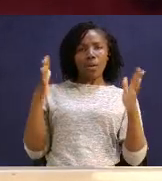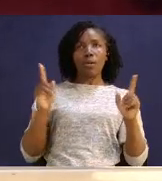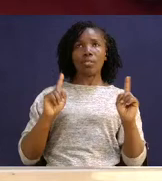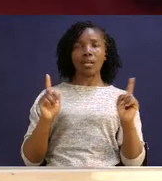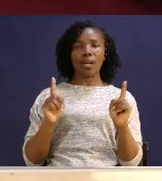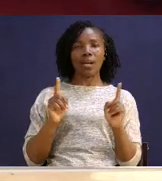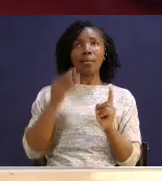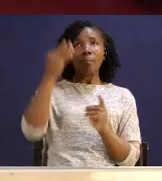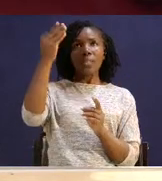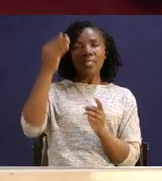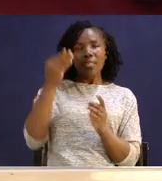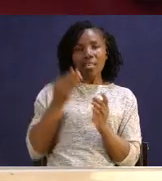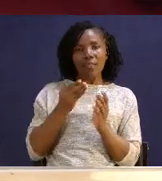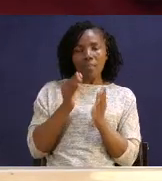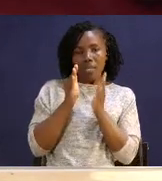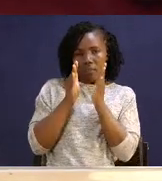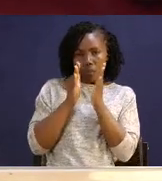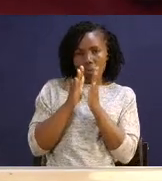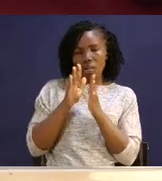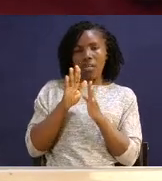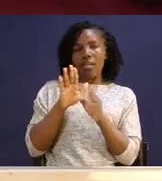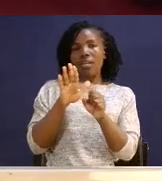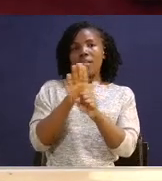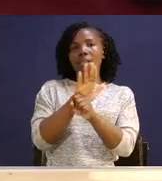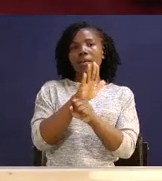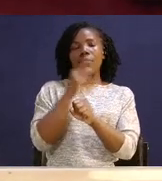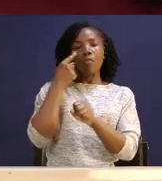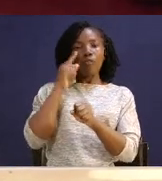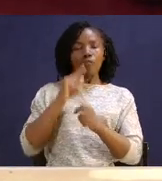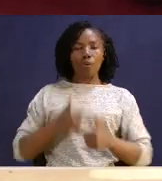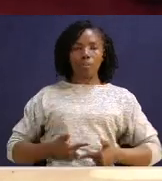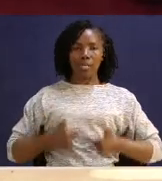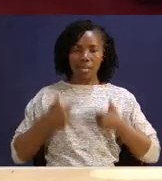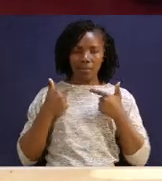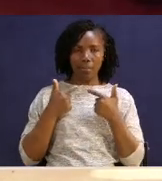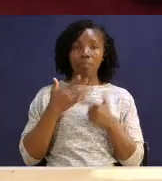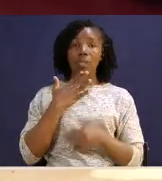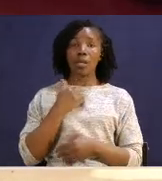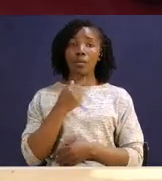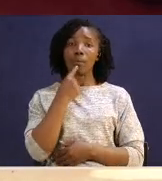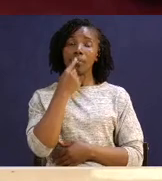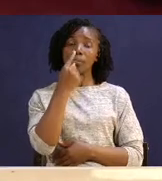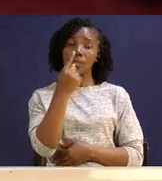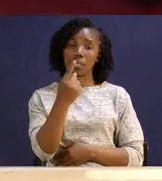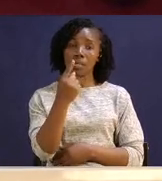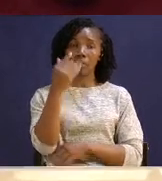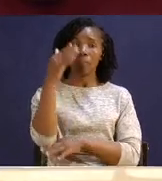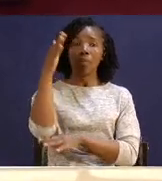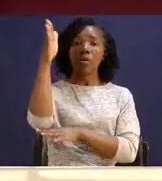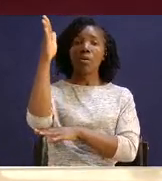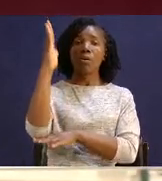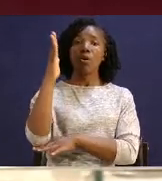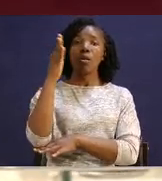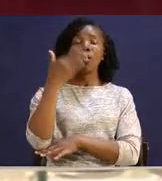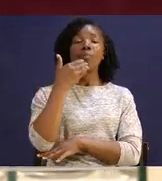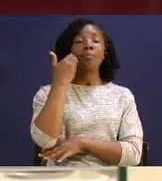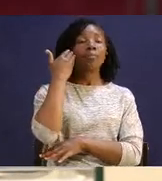Give me just enough to survive. Let me tell you this, God doesn't want you to